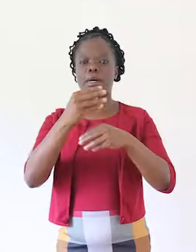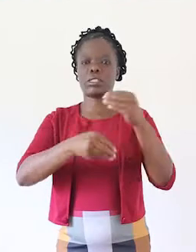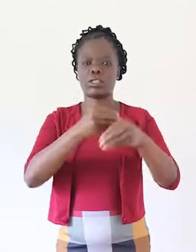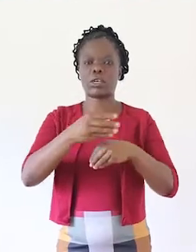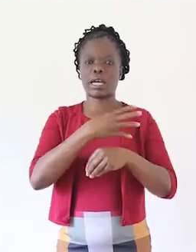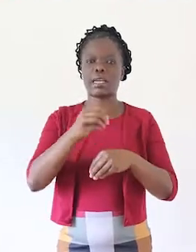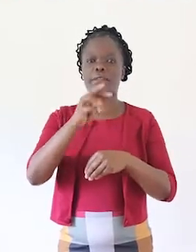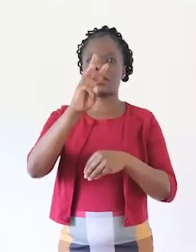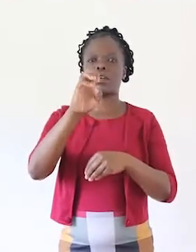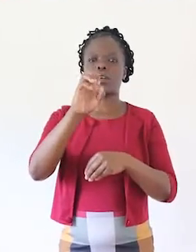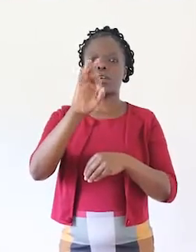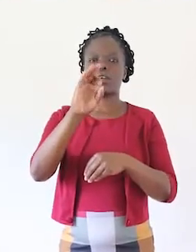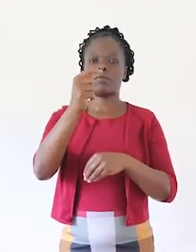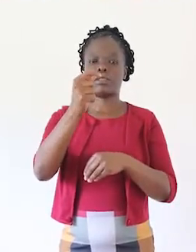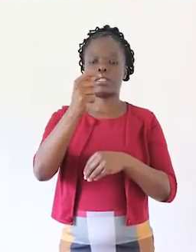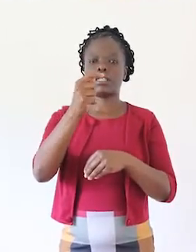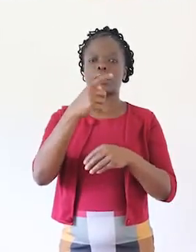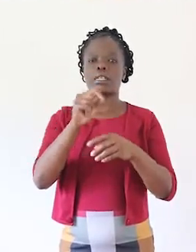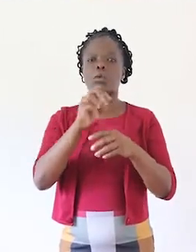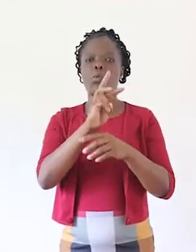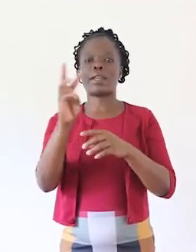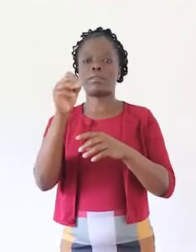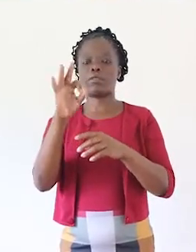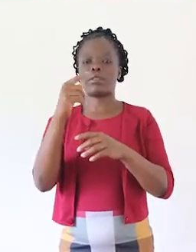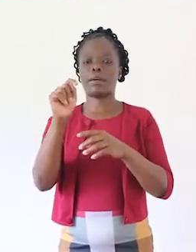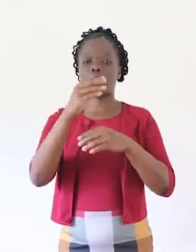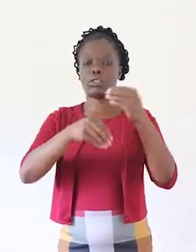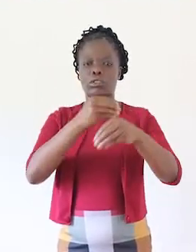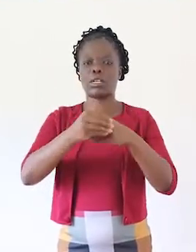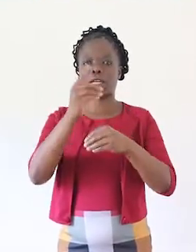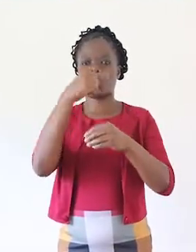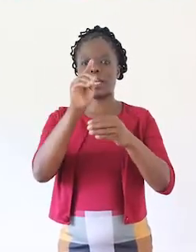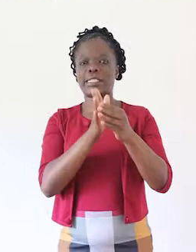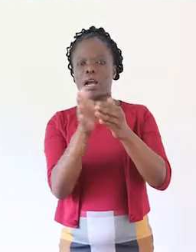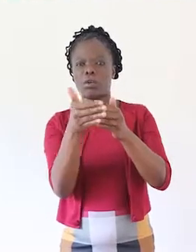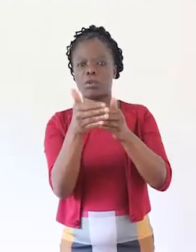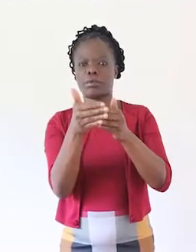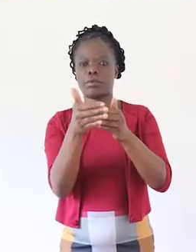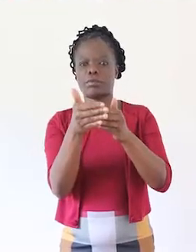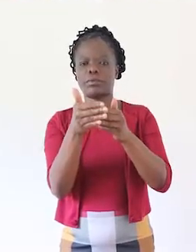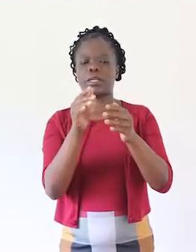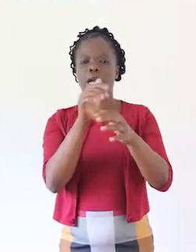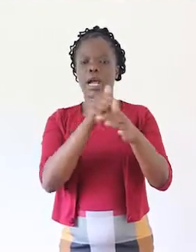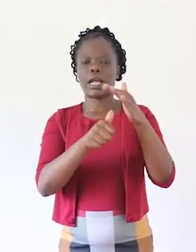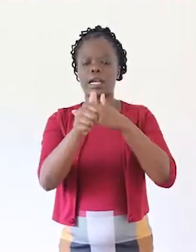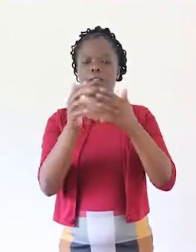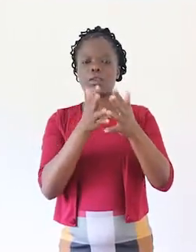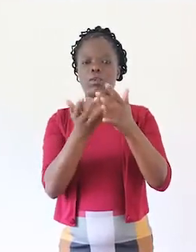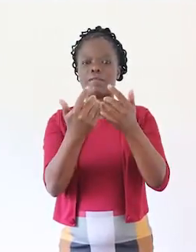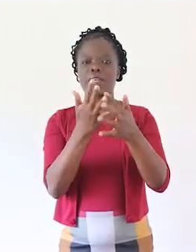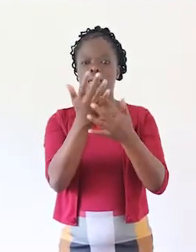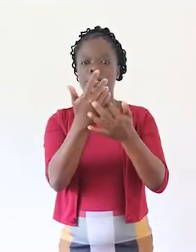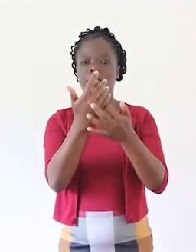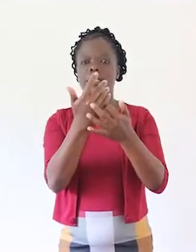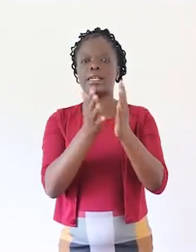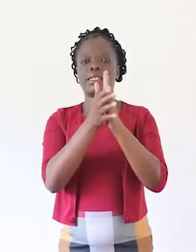material and the weft that form the width of the material at a right angle. Under the weaving skills,